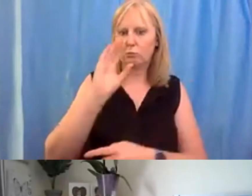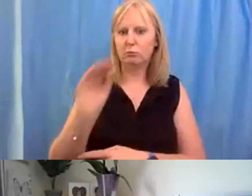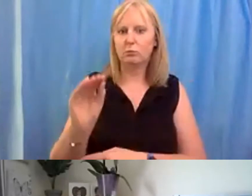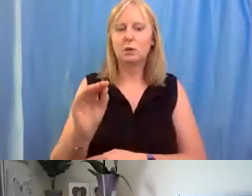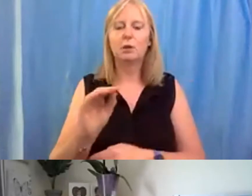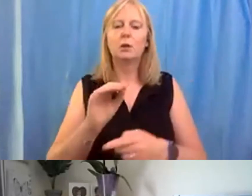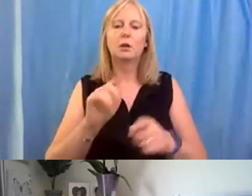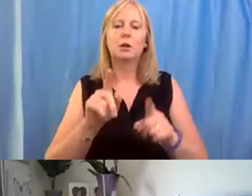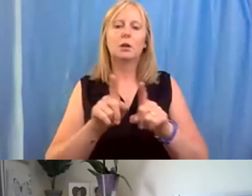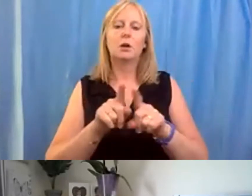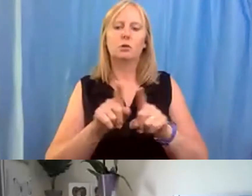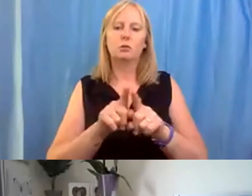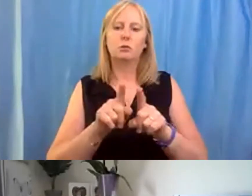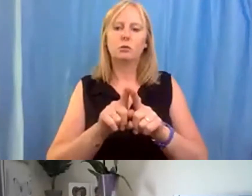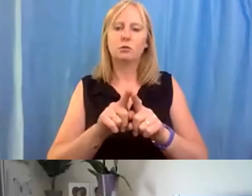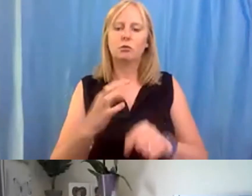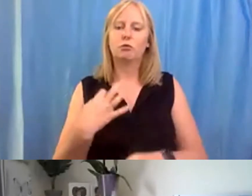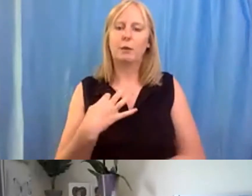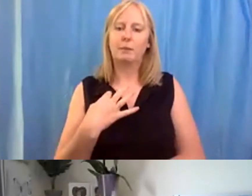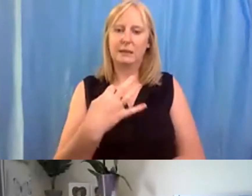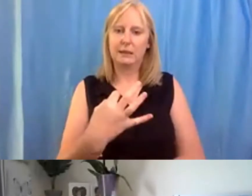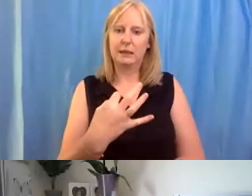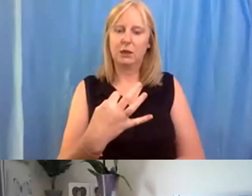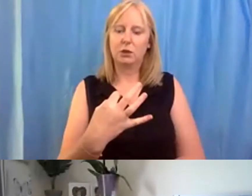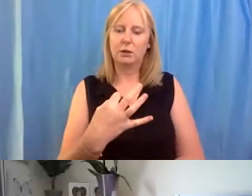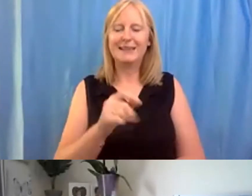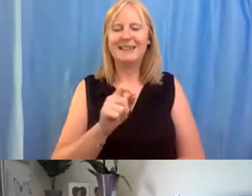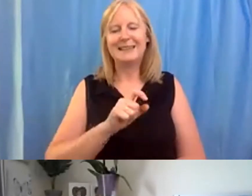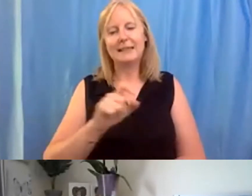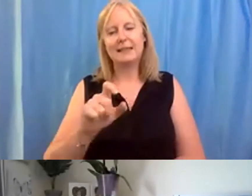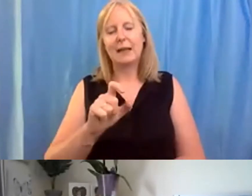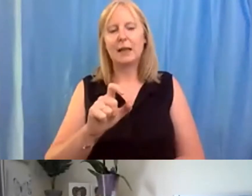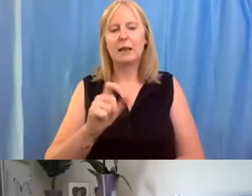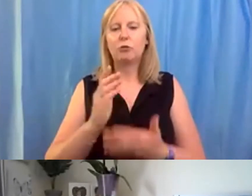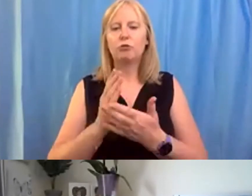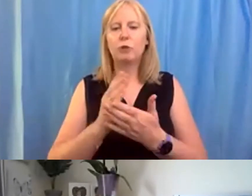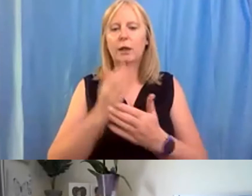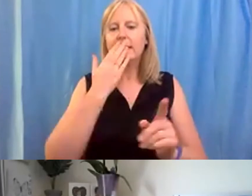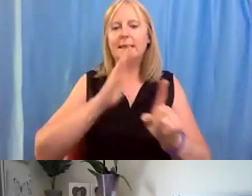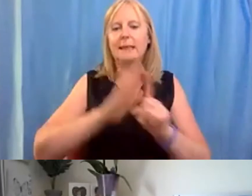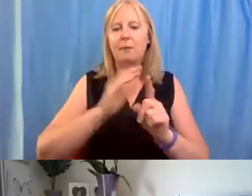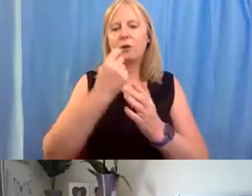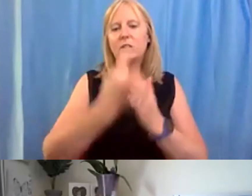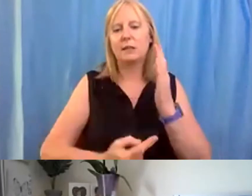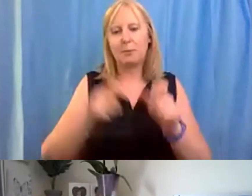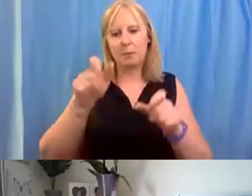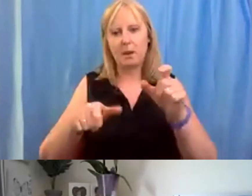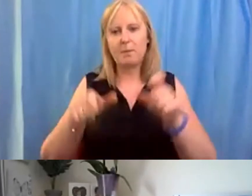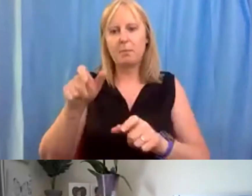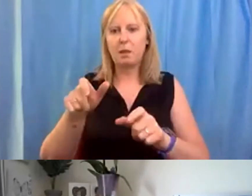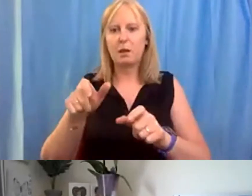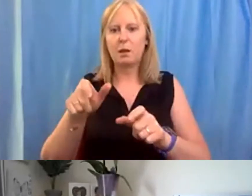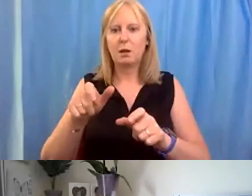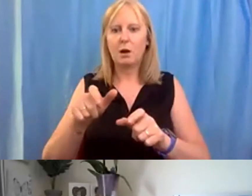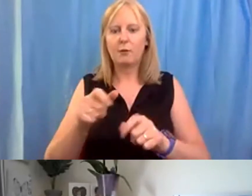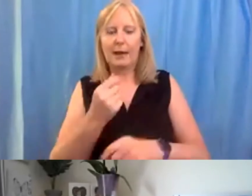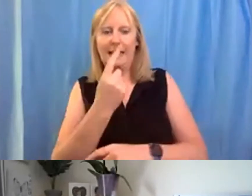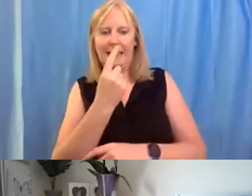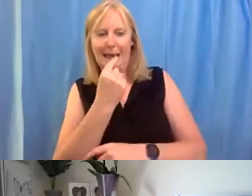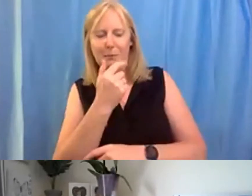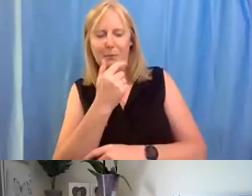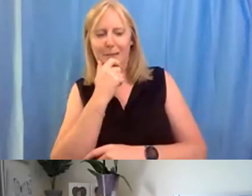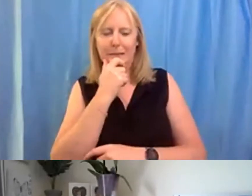lastly, on representation, there's still a stigma here around disabled people being capable of doing the